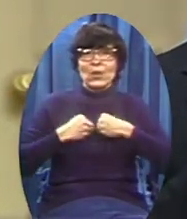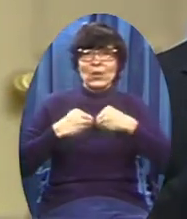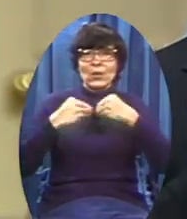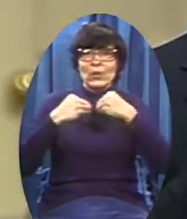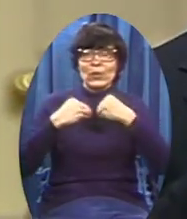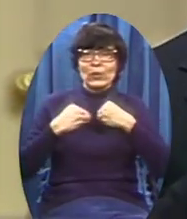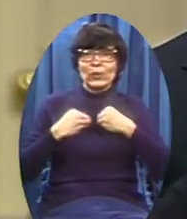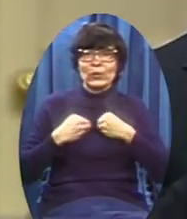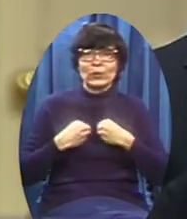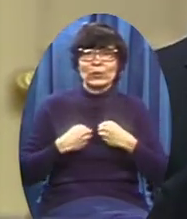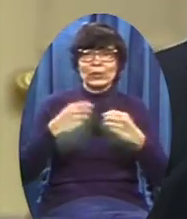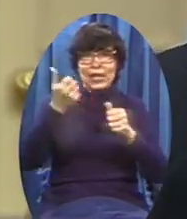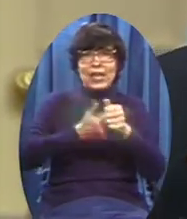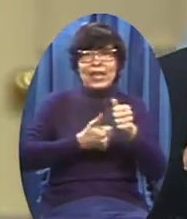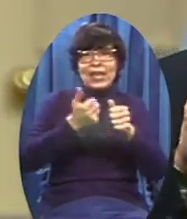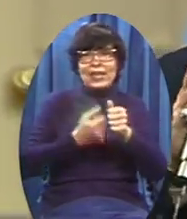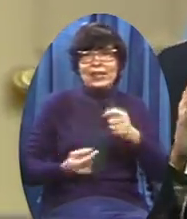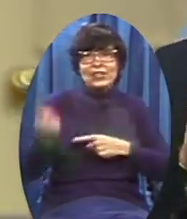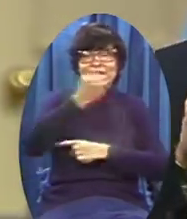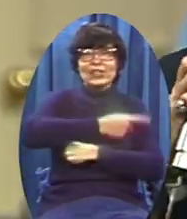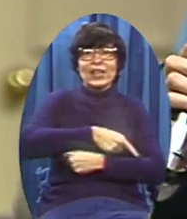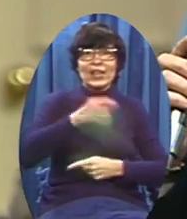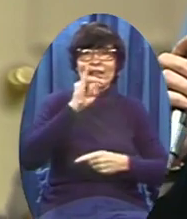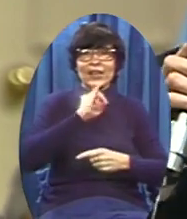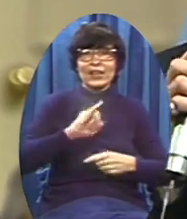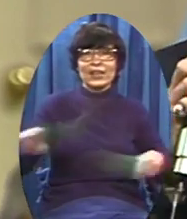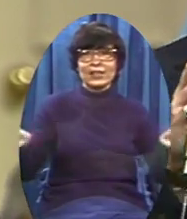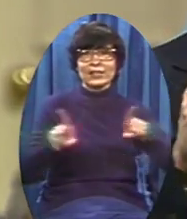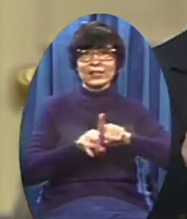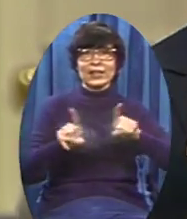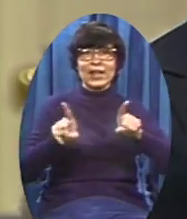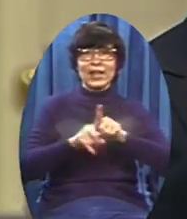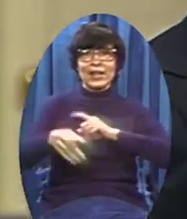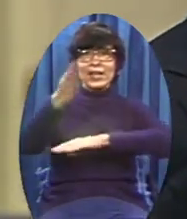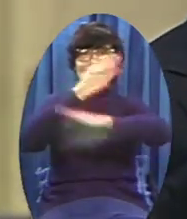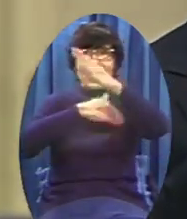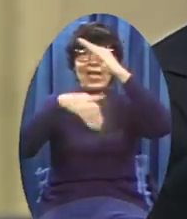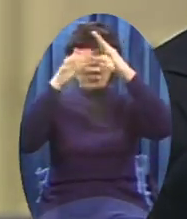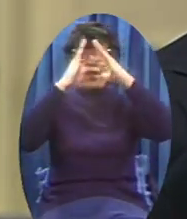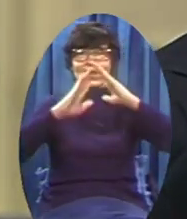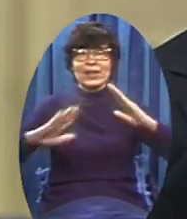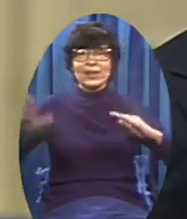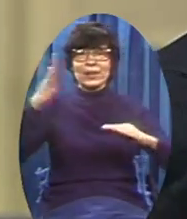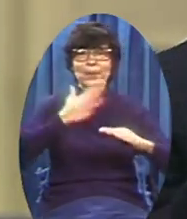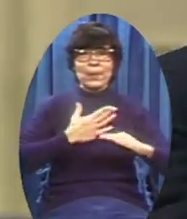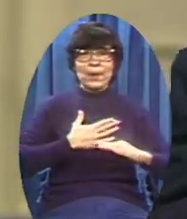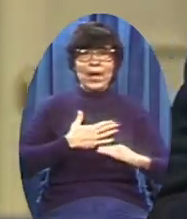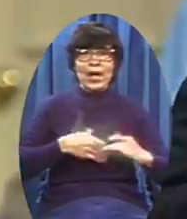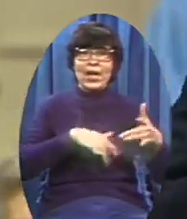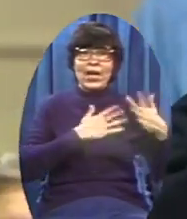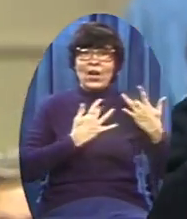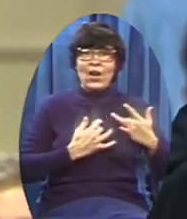bestows. Each day is like heaven, my heart